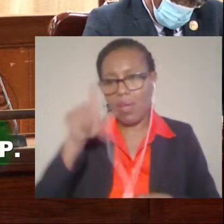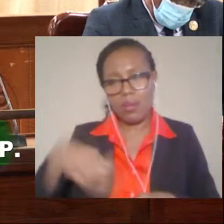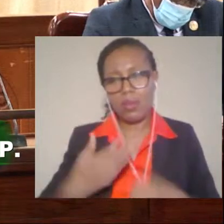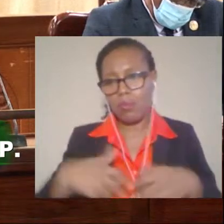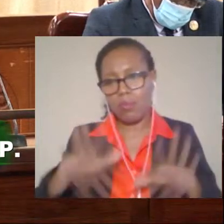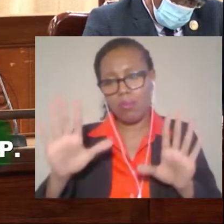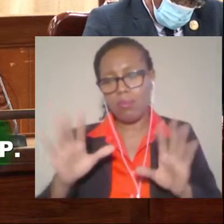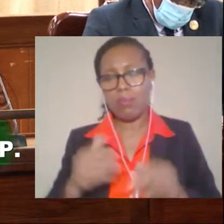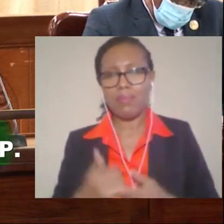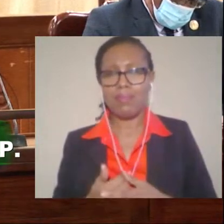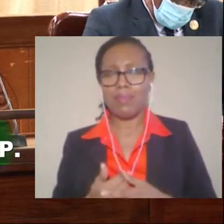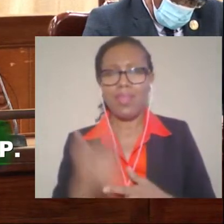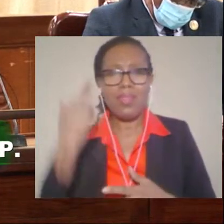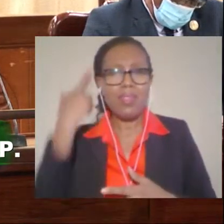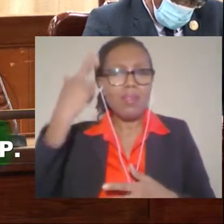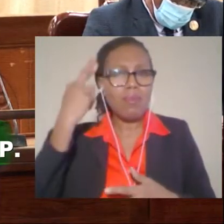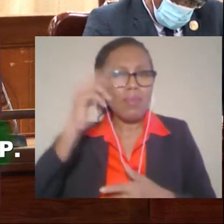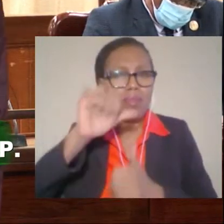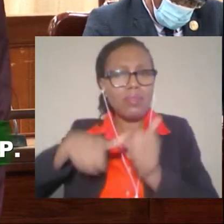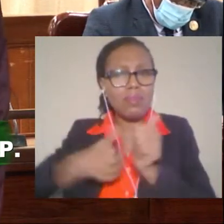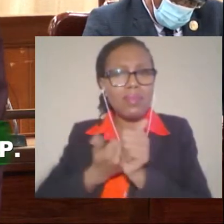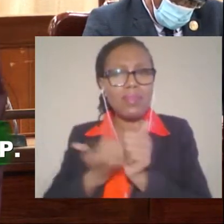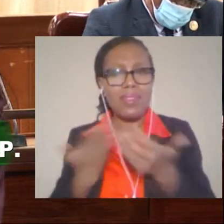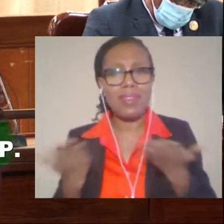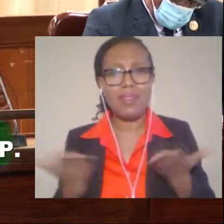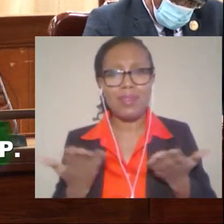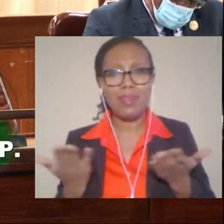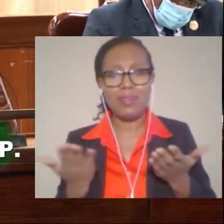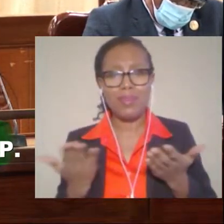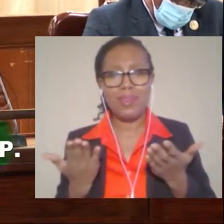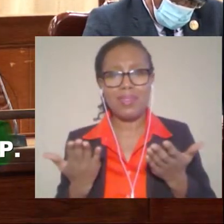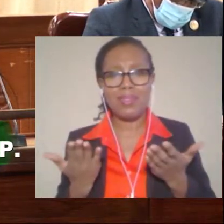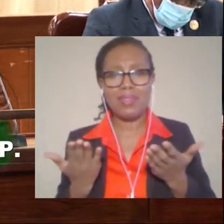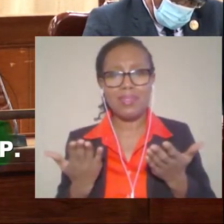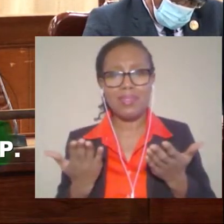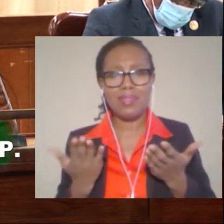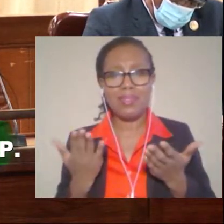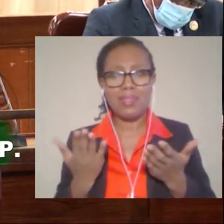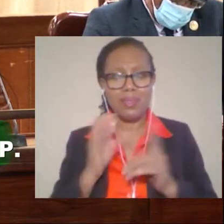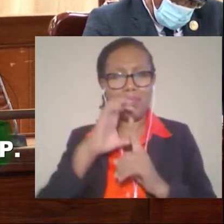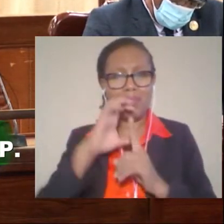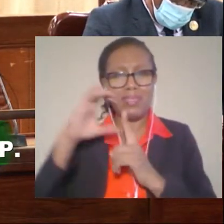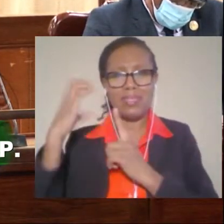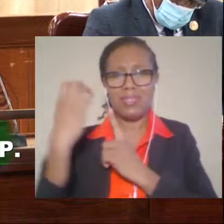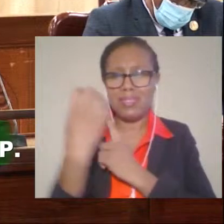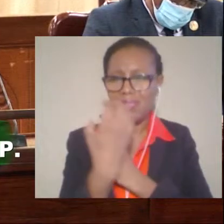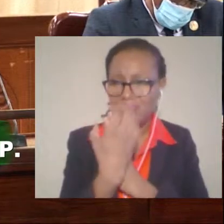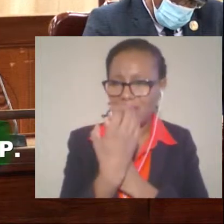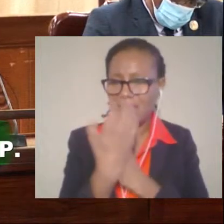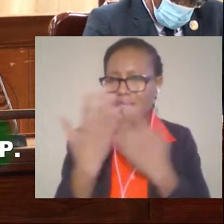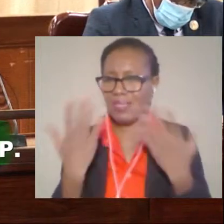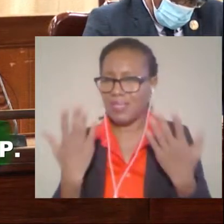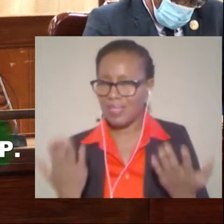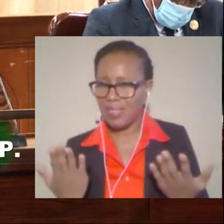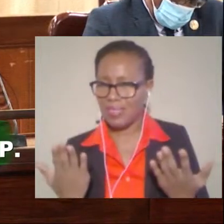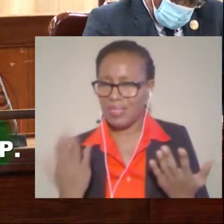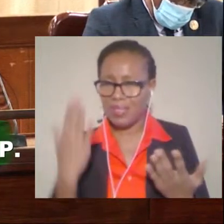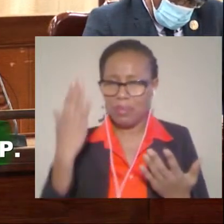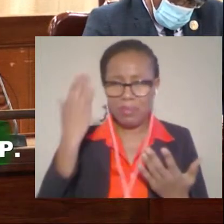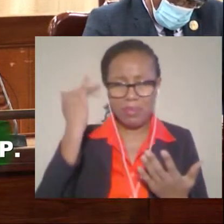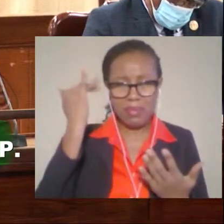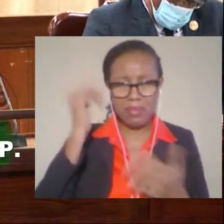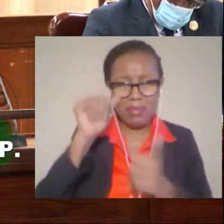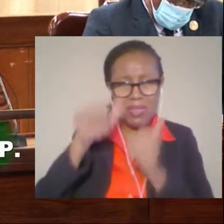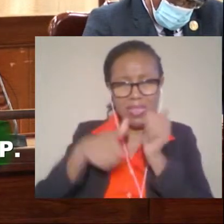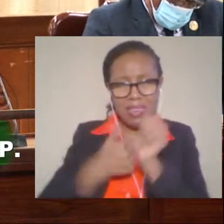why? The circumstances around which? Now, that's what we're talking about